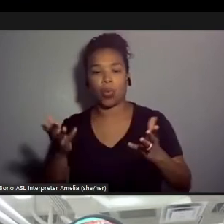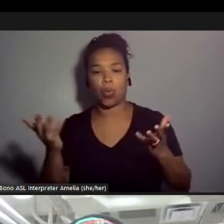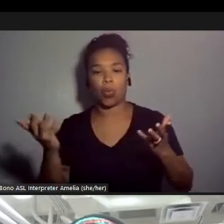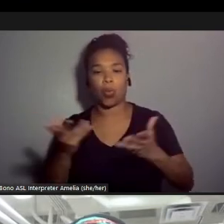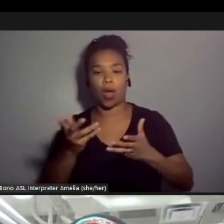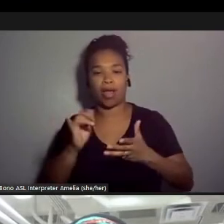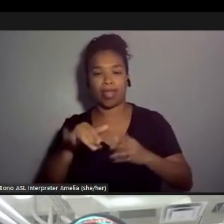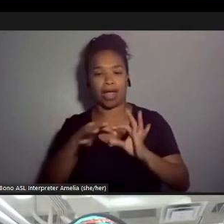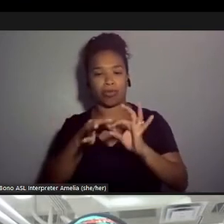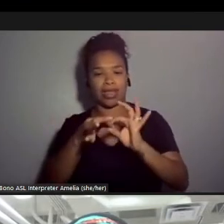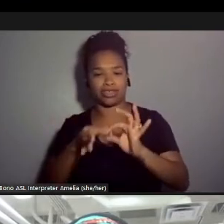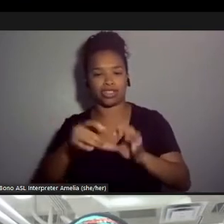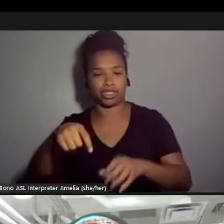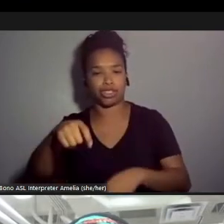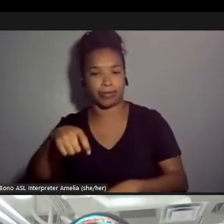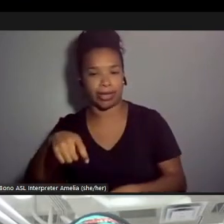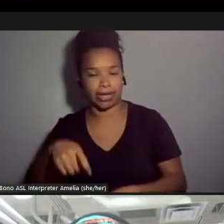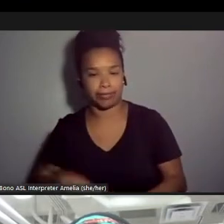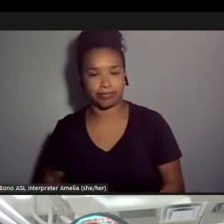you know?